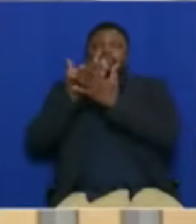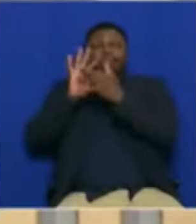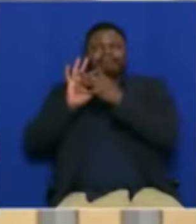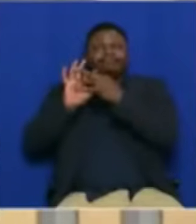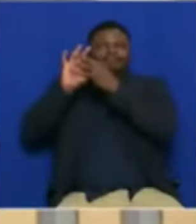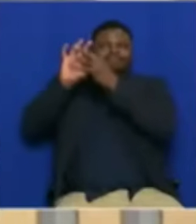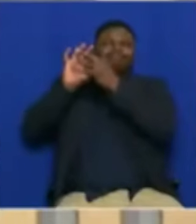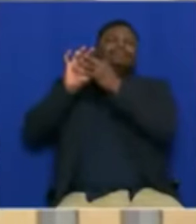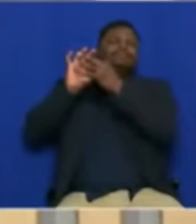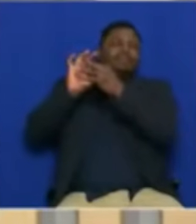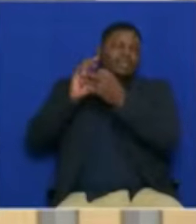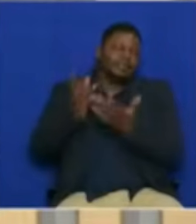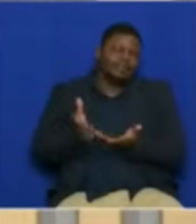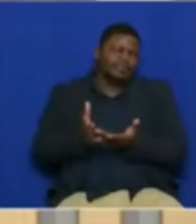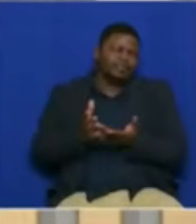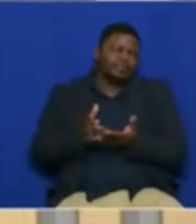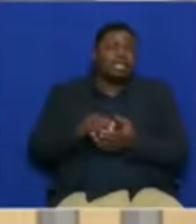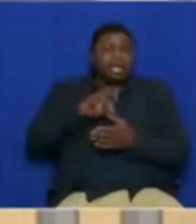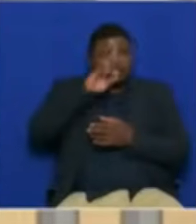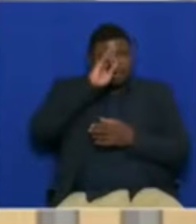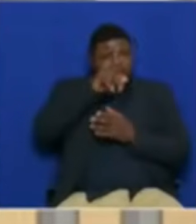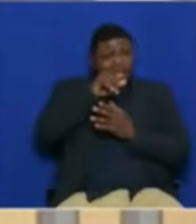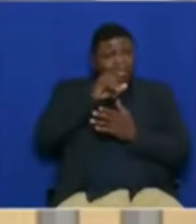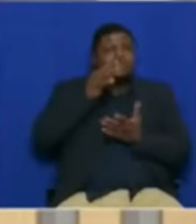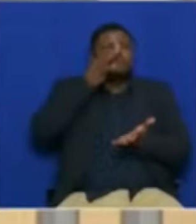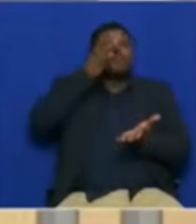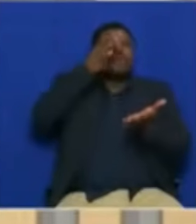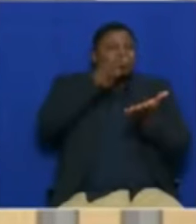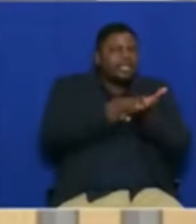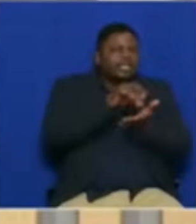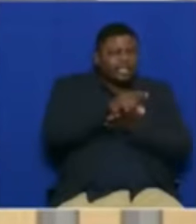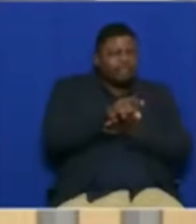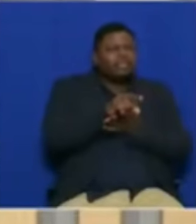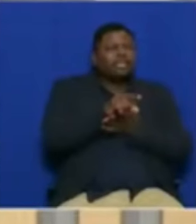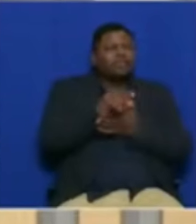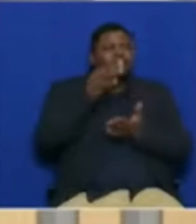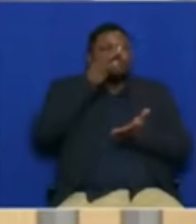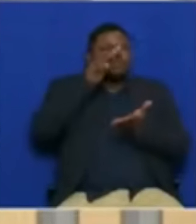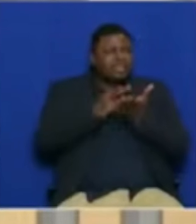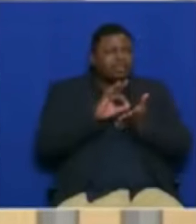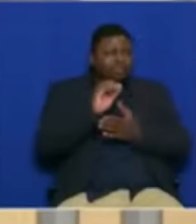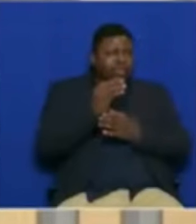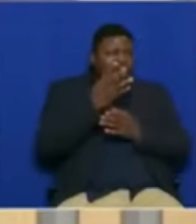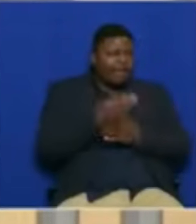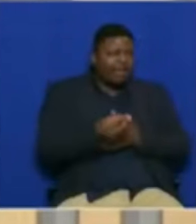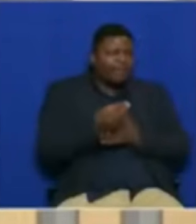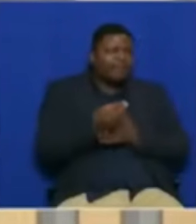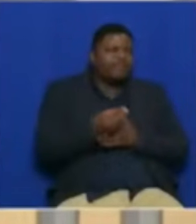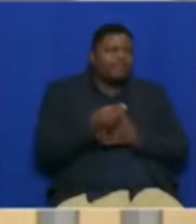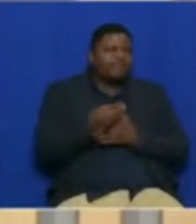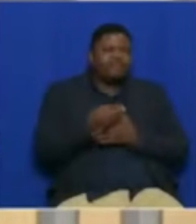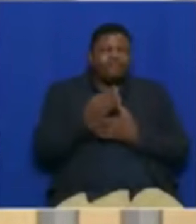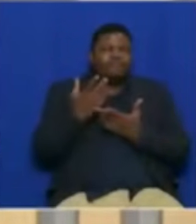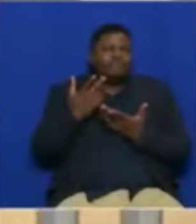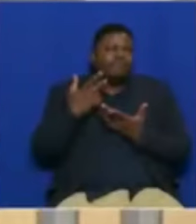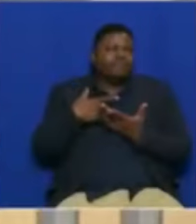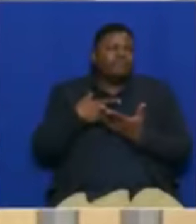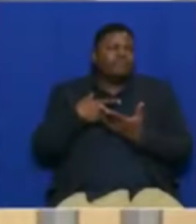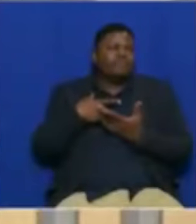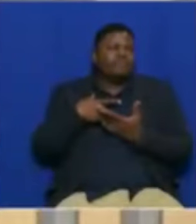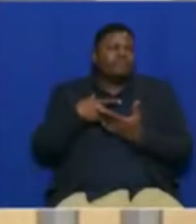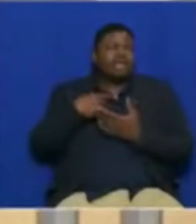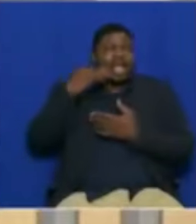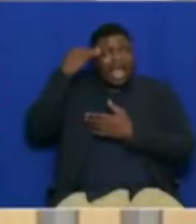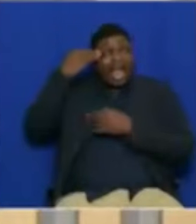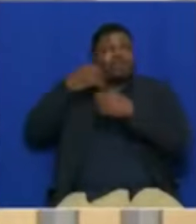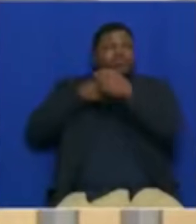make, it is very rare that head office is going to change it. Put it that way. Taking it from the three,